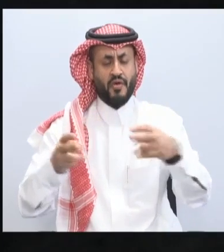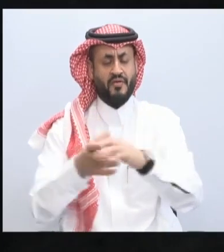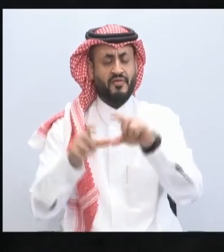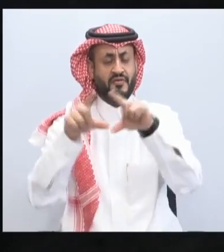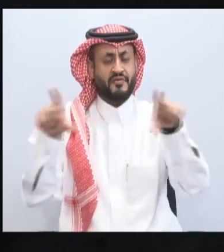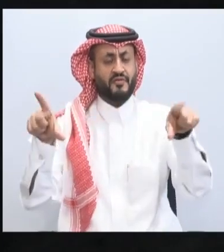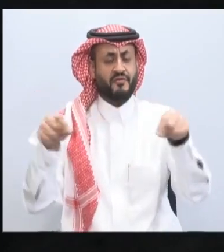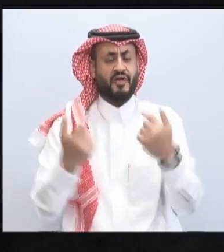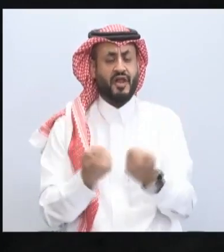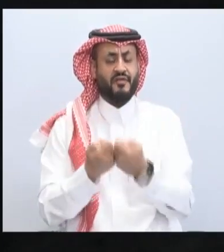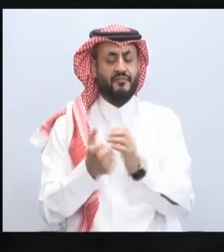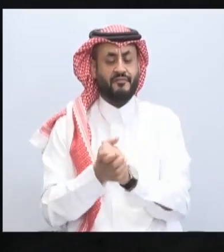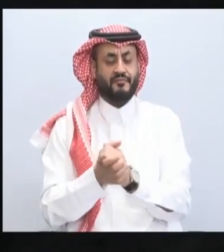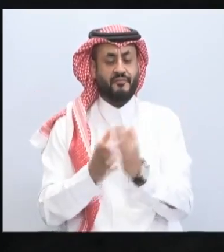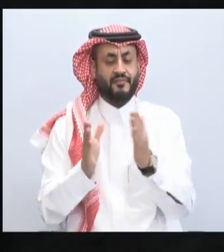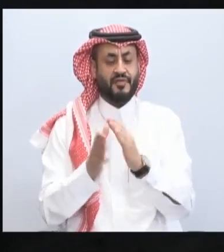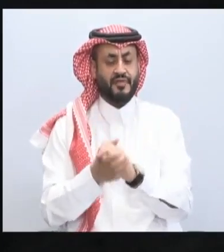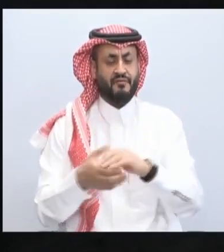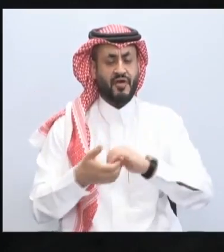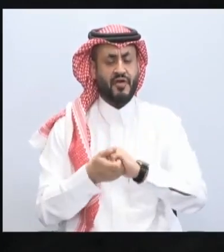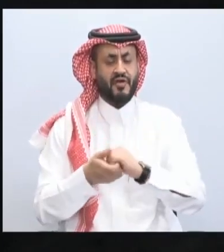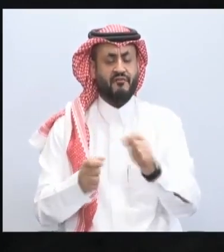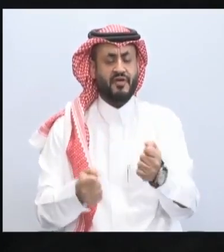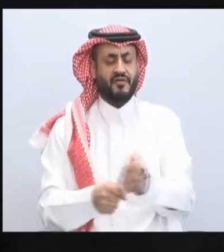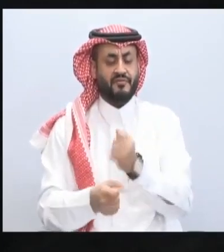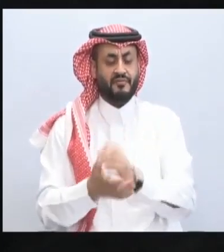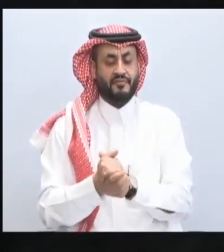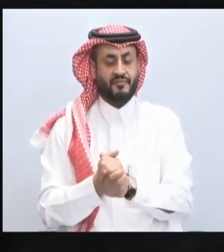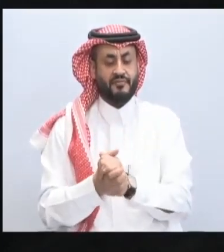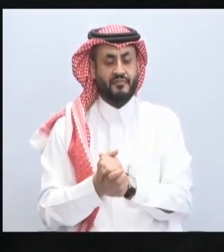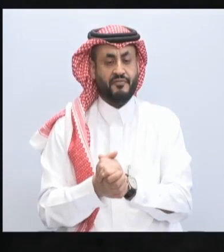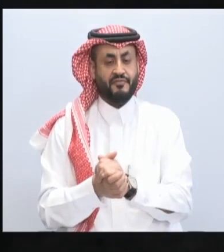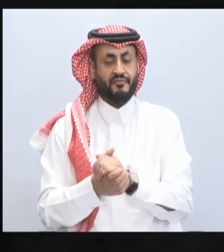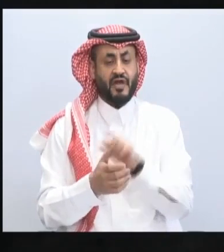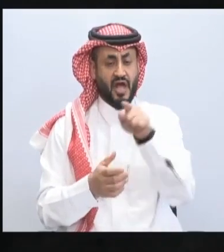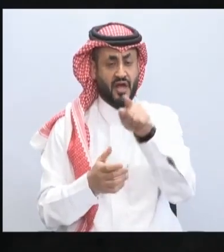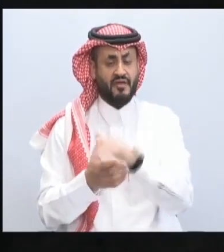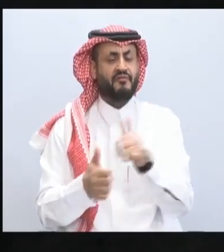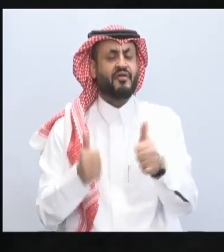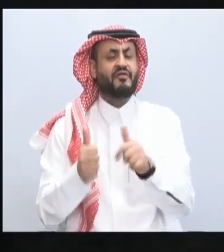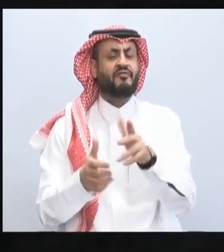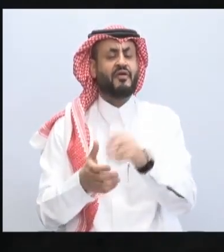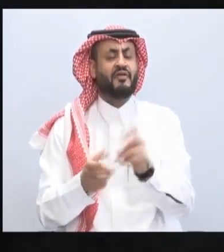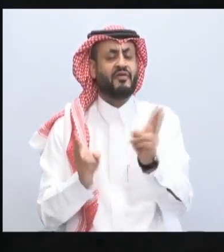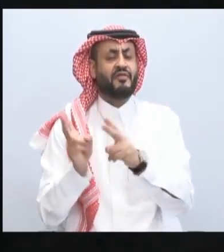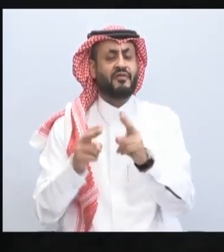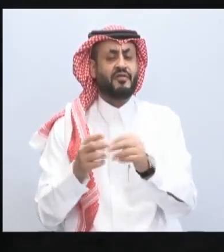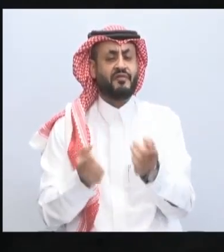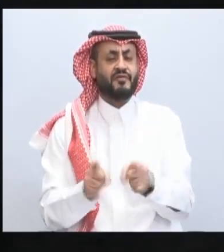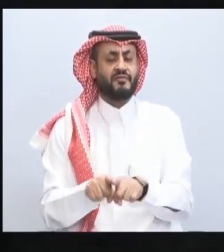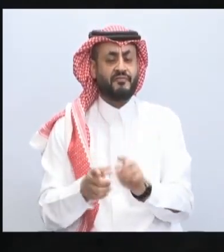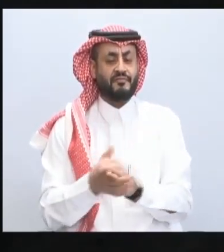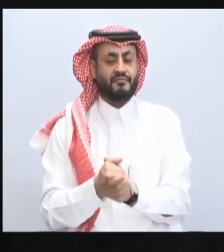topic together, we elaborated, and at the very end, it is your turn to evaluate and discuss with your